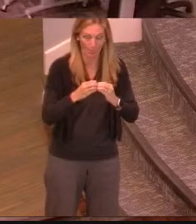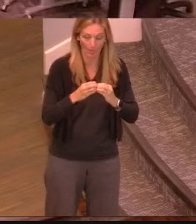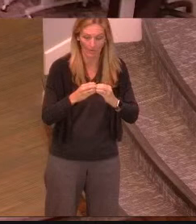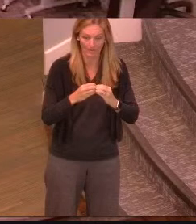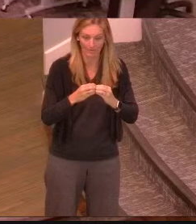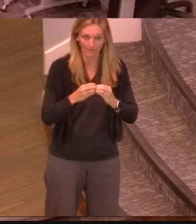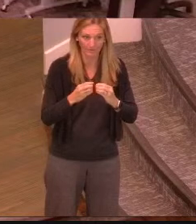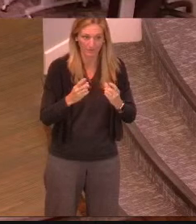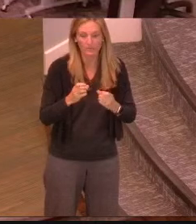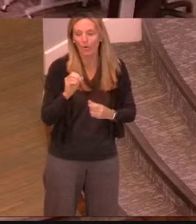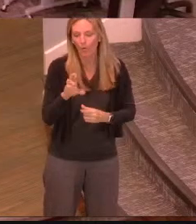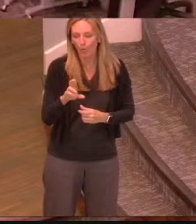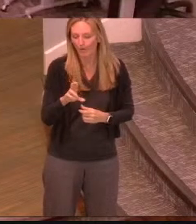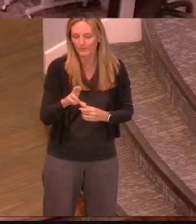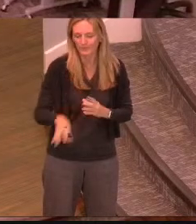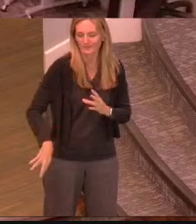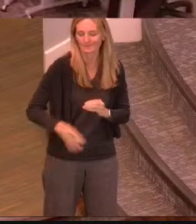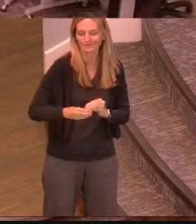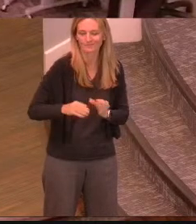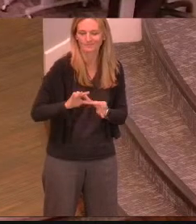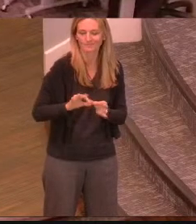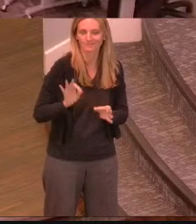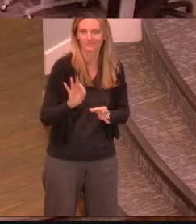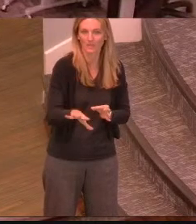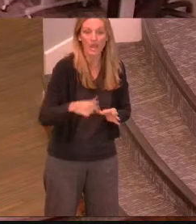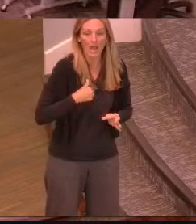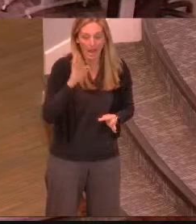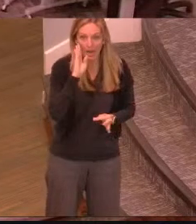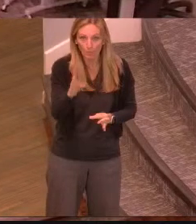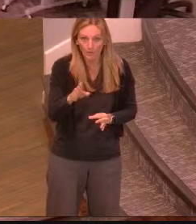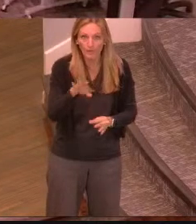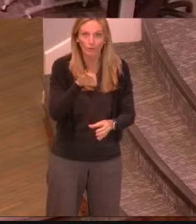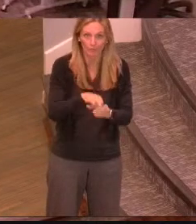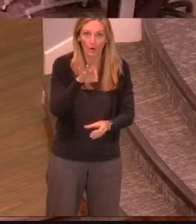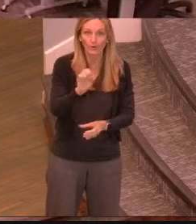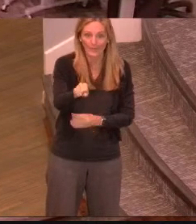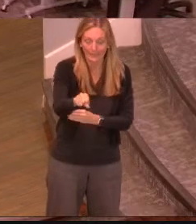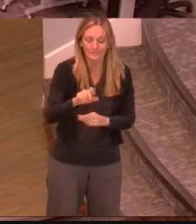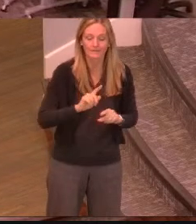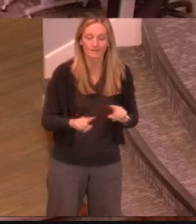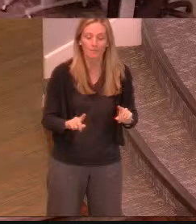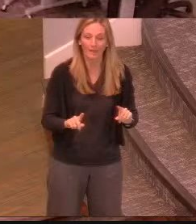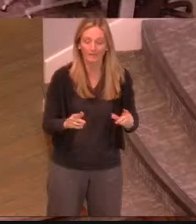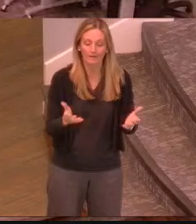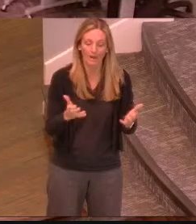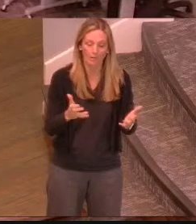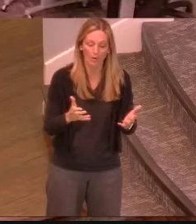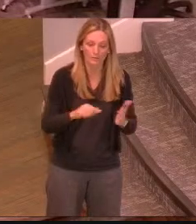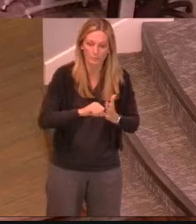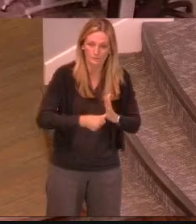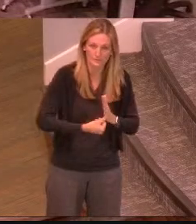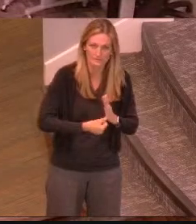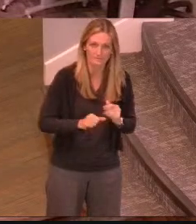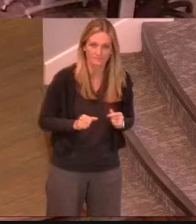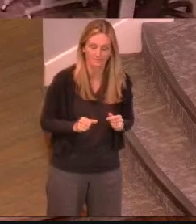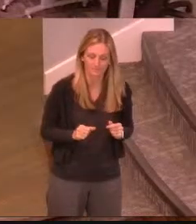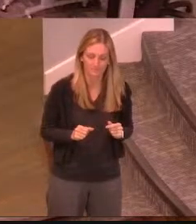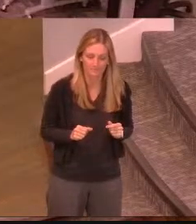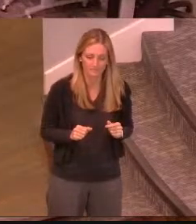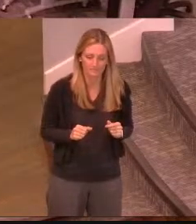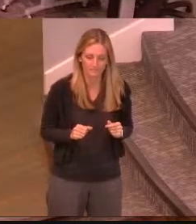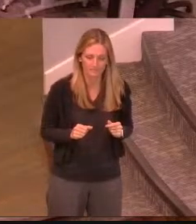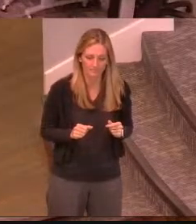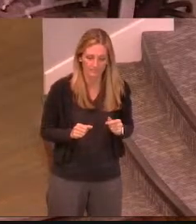Davis? caveat. Okay, I'm going to certainly vote for this, but I do want to emphasize that to